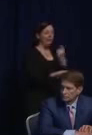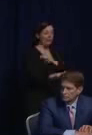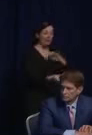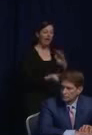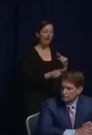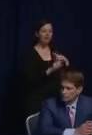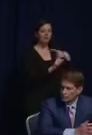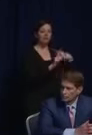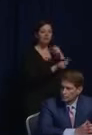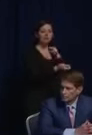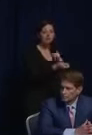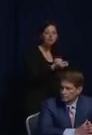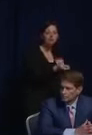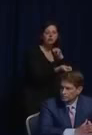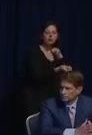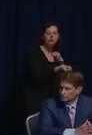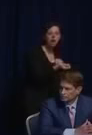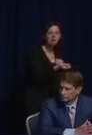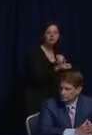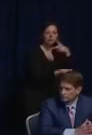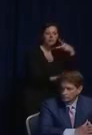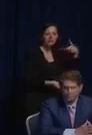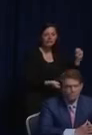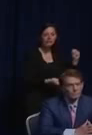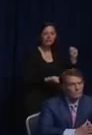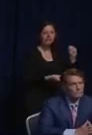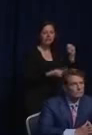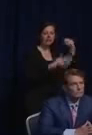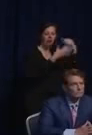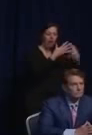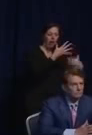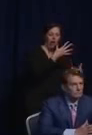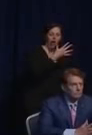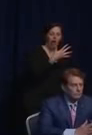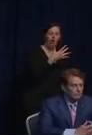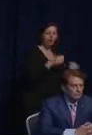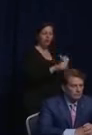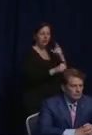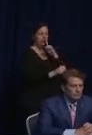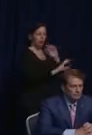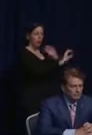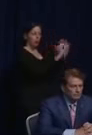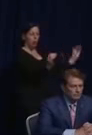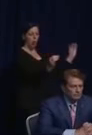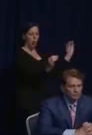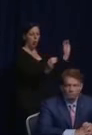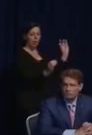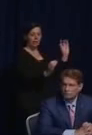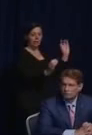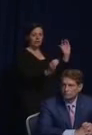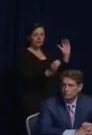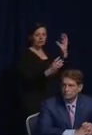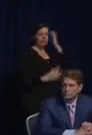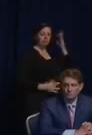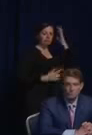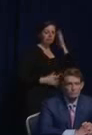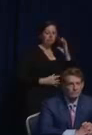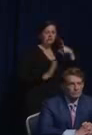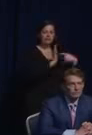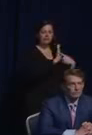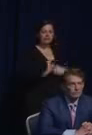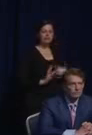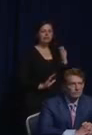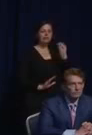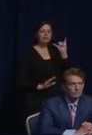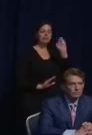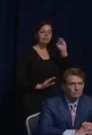be screened and are being screened for respiratory virus symptoms, contact with COVID-19 cases, and travel